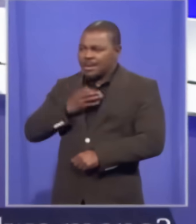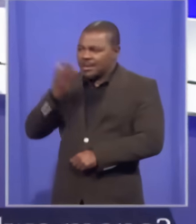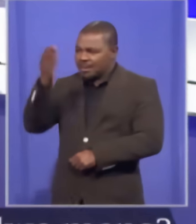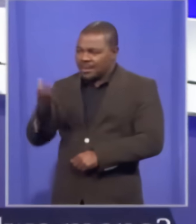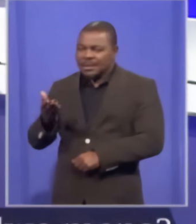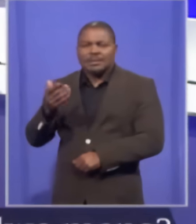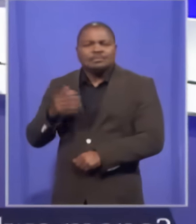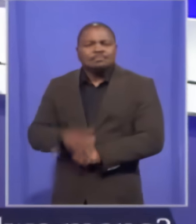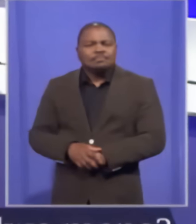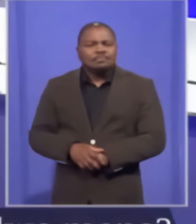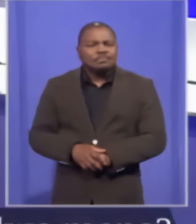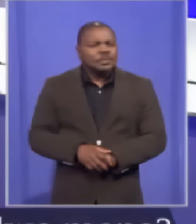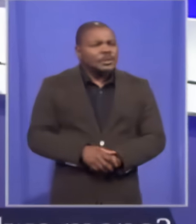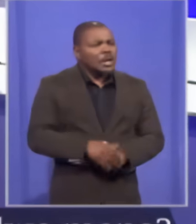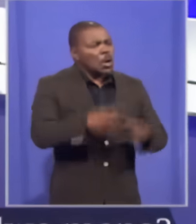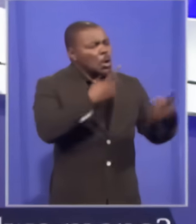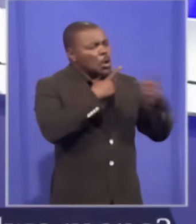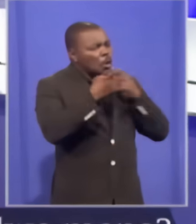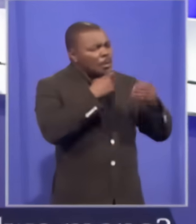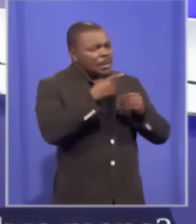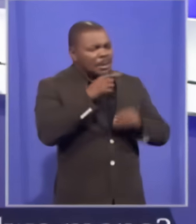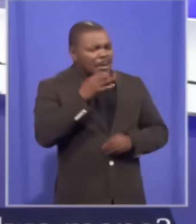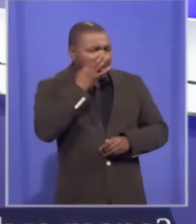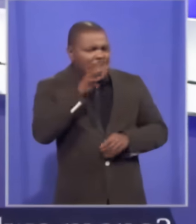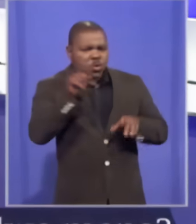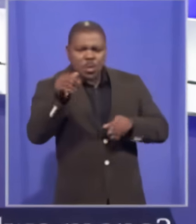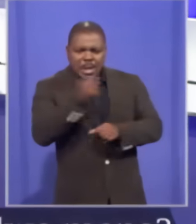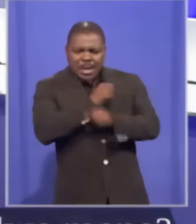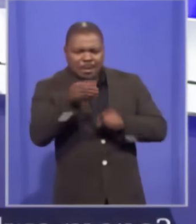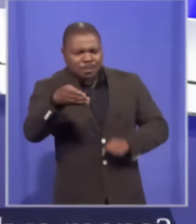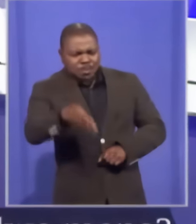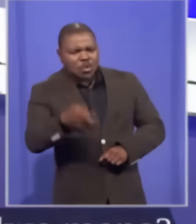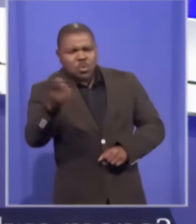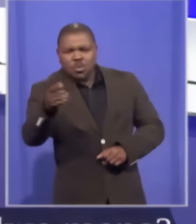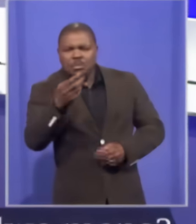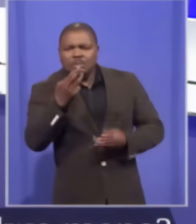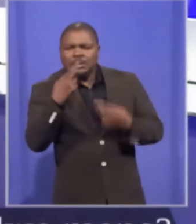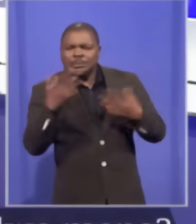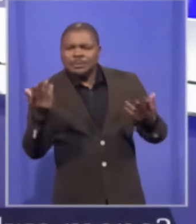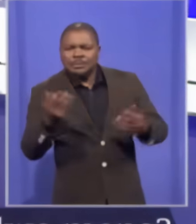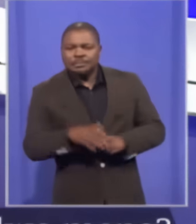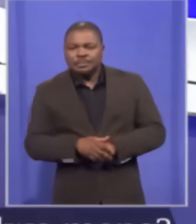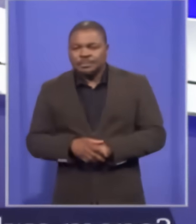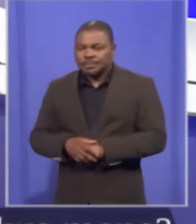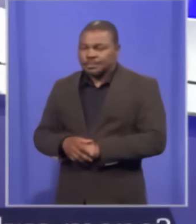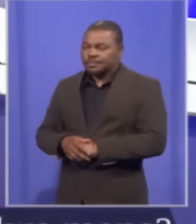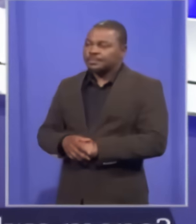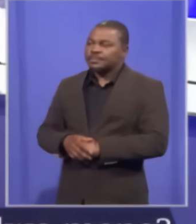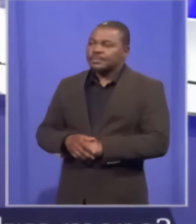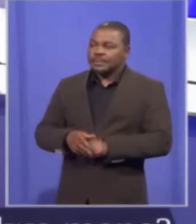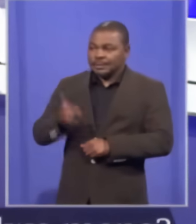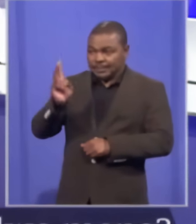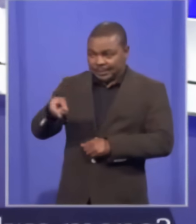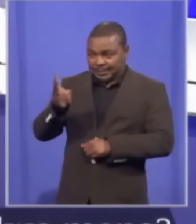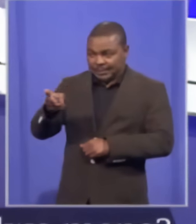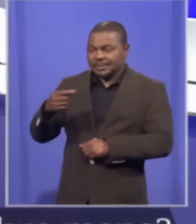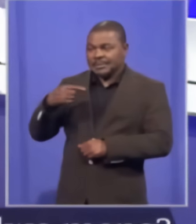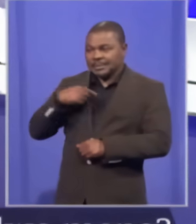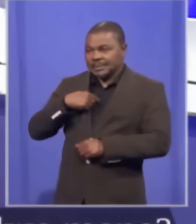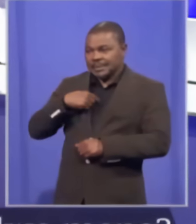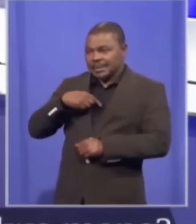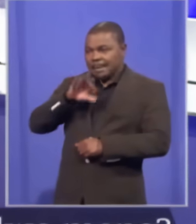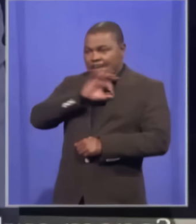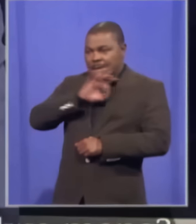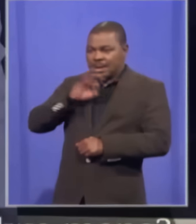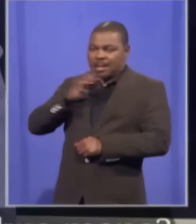dingwangwarego tše go bolelwago ka tšona le go se be gona ga lena le ikarabela ka gore? E re ke gape ke dumediše Meyara